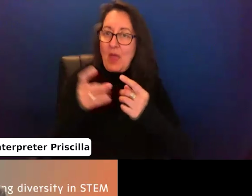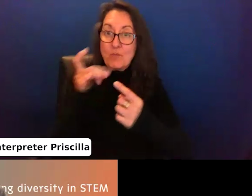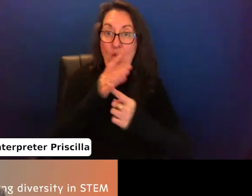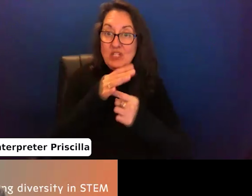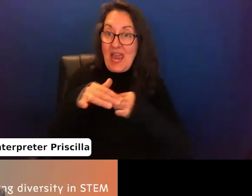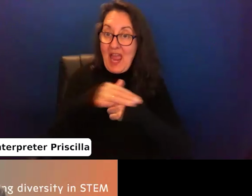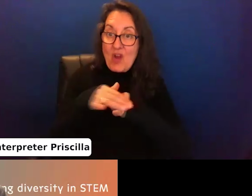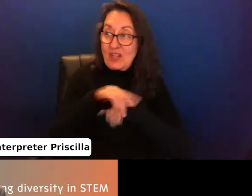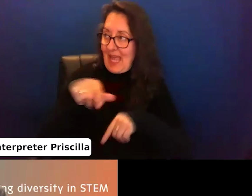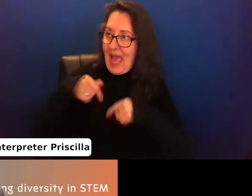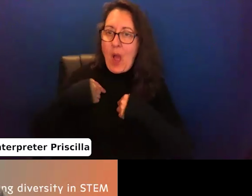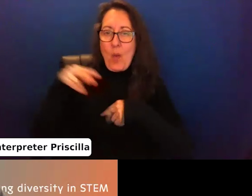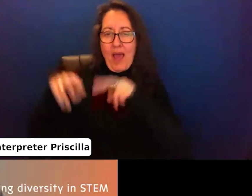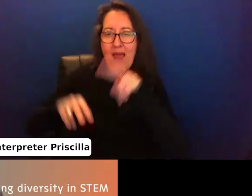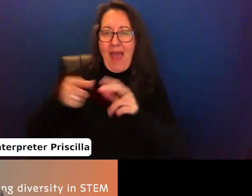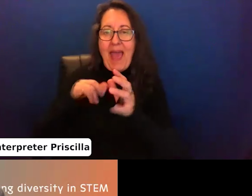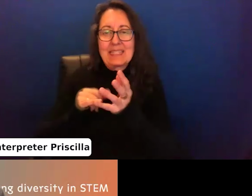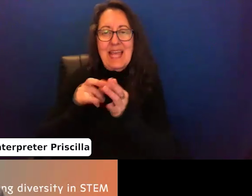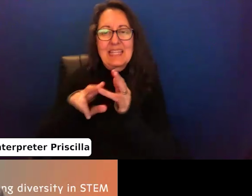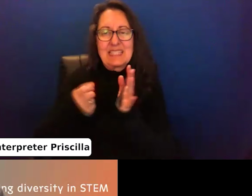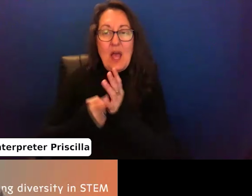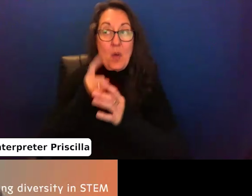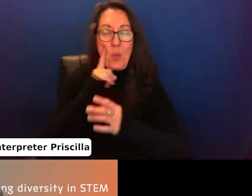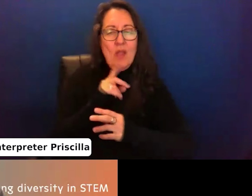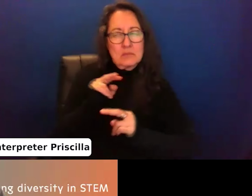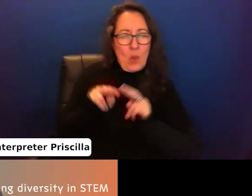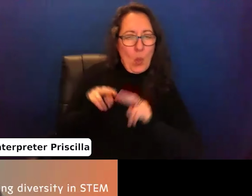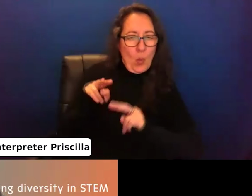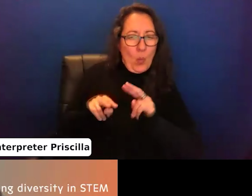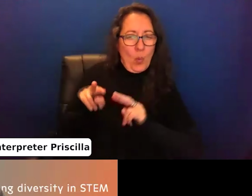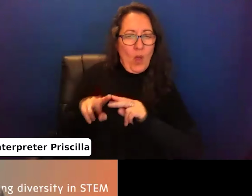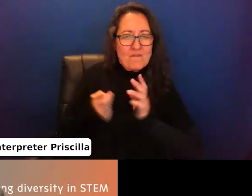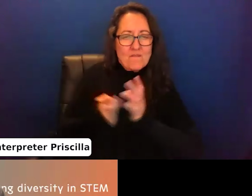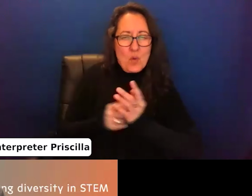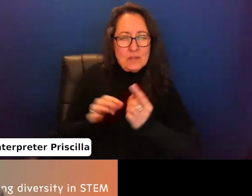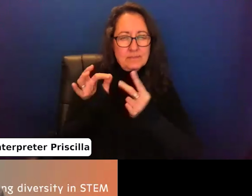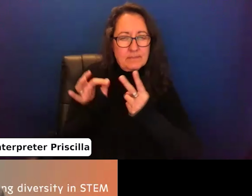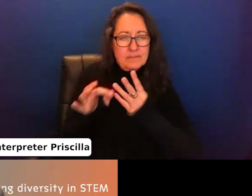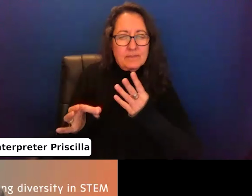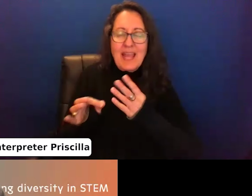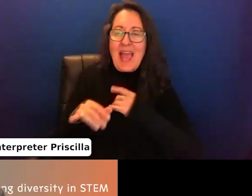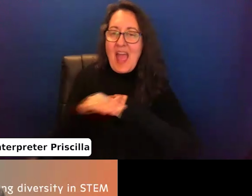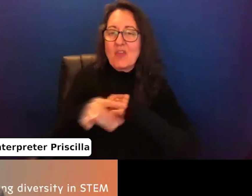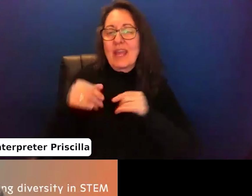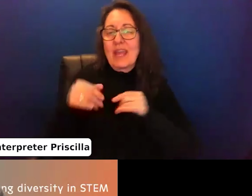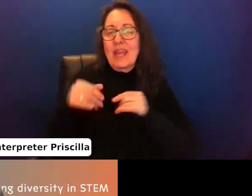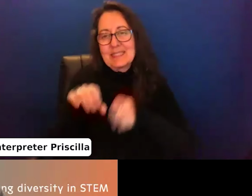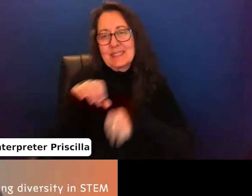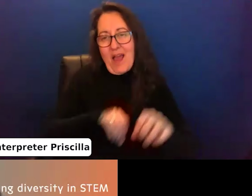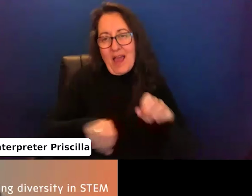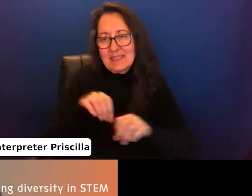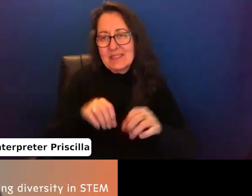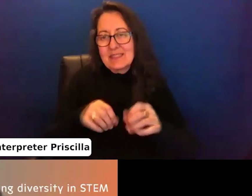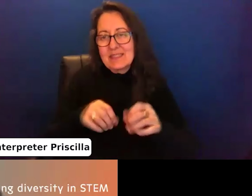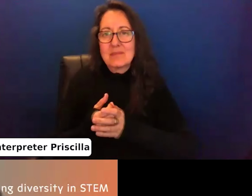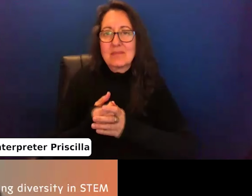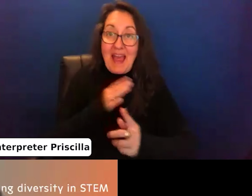assessors will be looking for in applications. So they will be looking for areas in science regarding your environmental science,